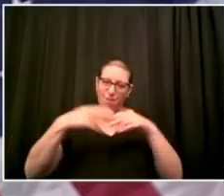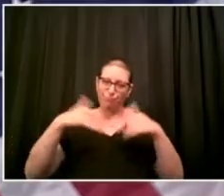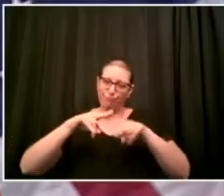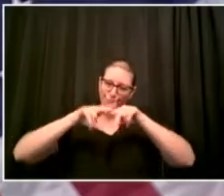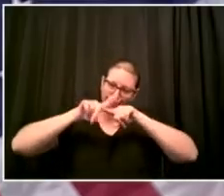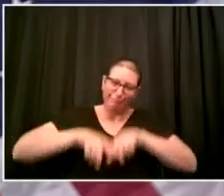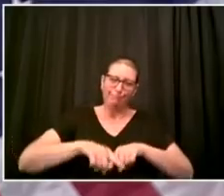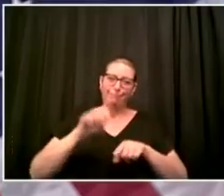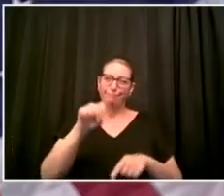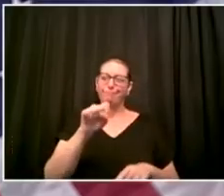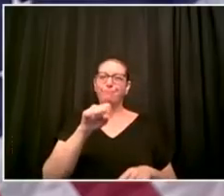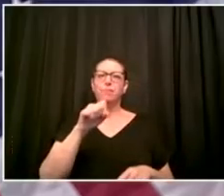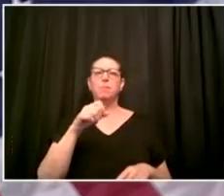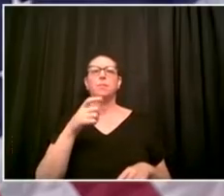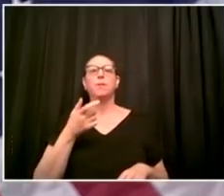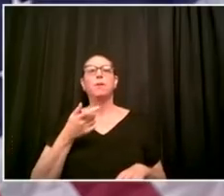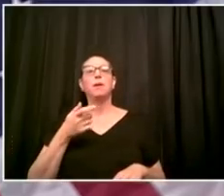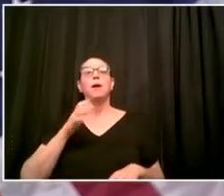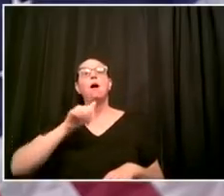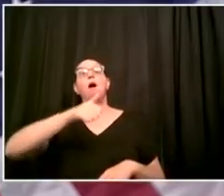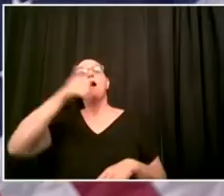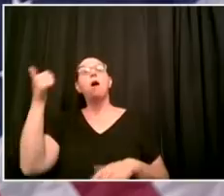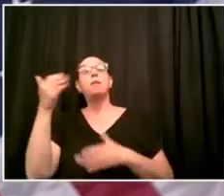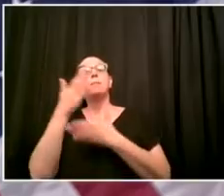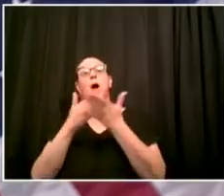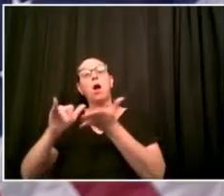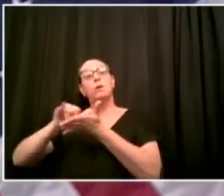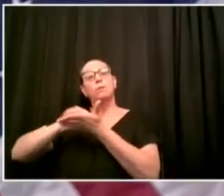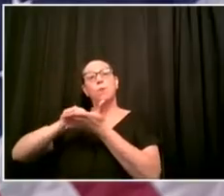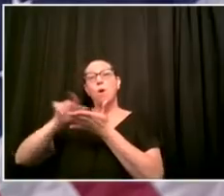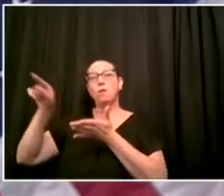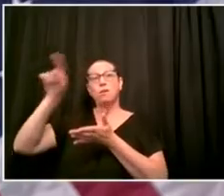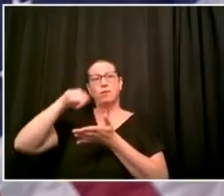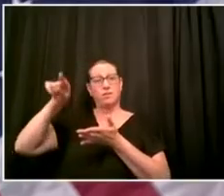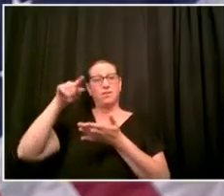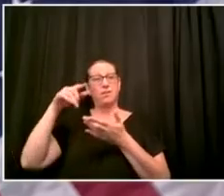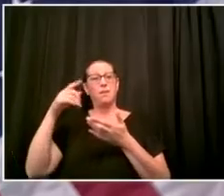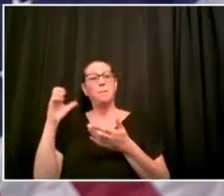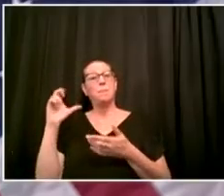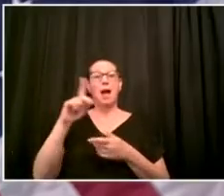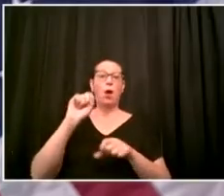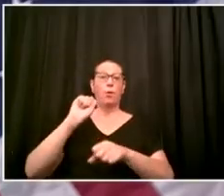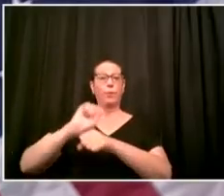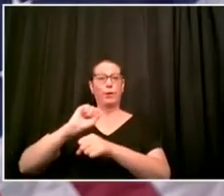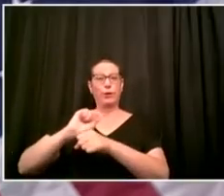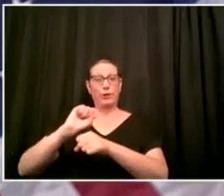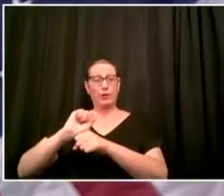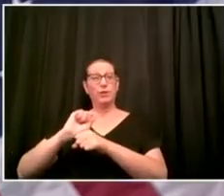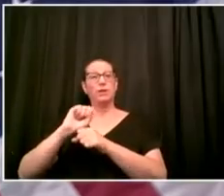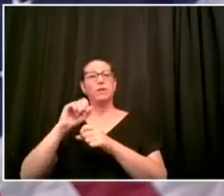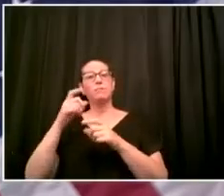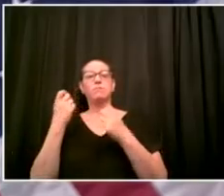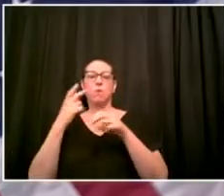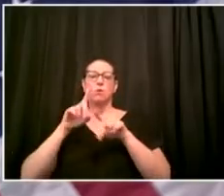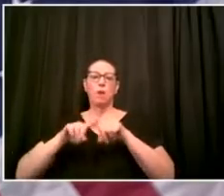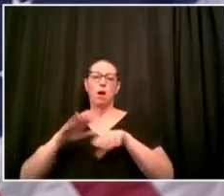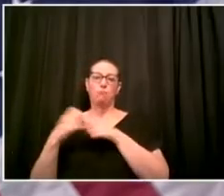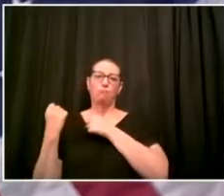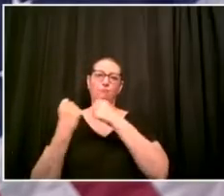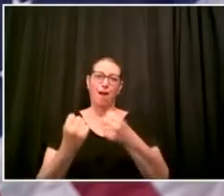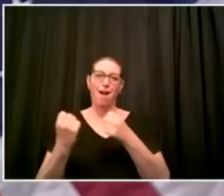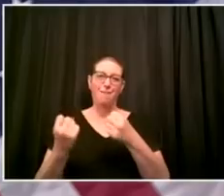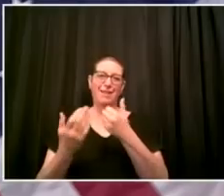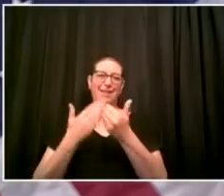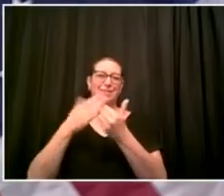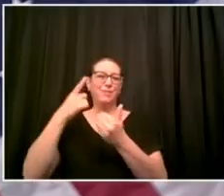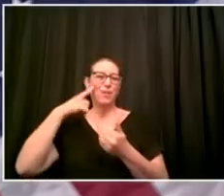in motion as here by far. This is the place where the challenge is greatest. And we do need to think about